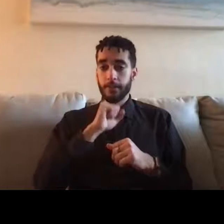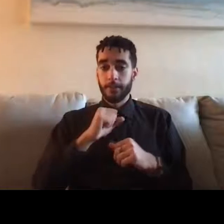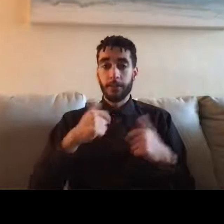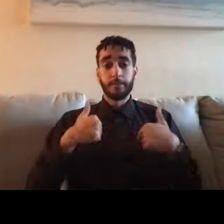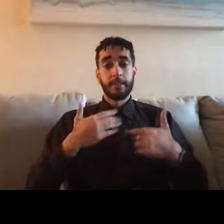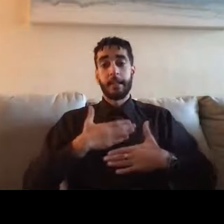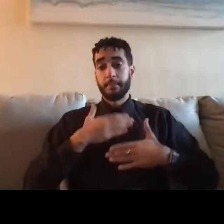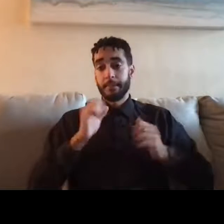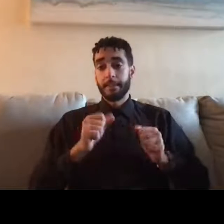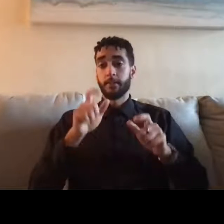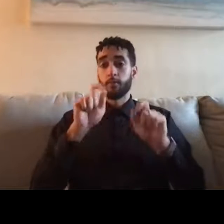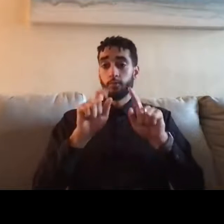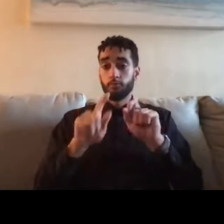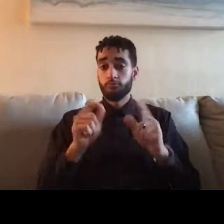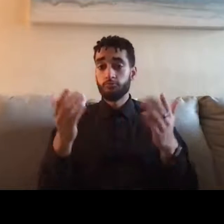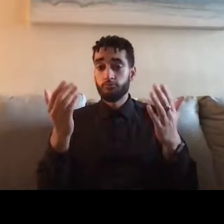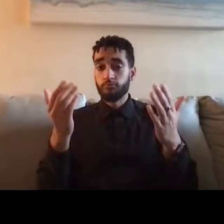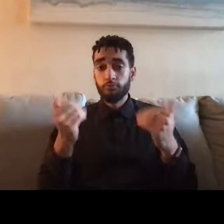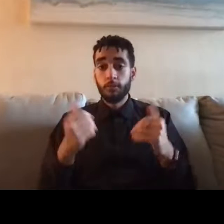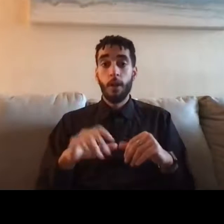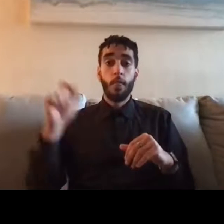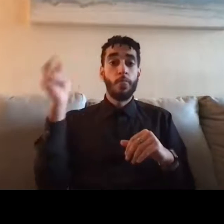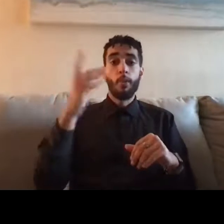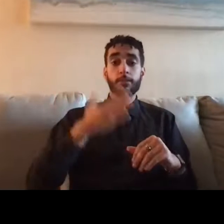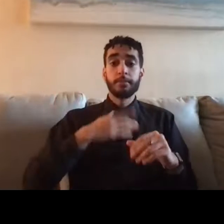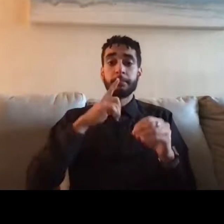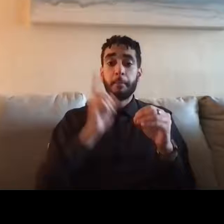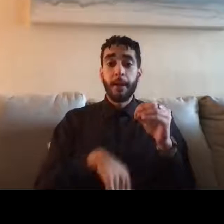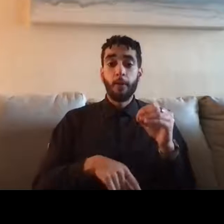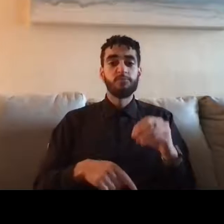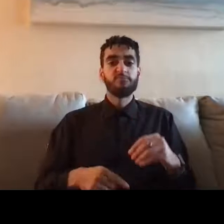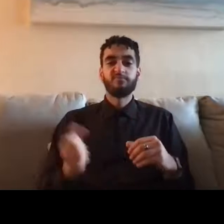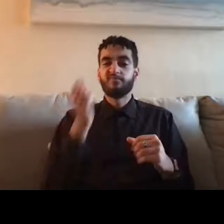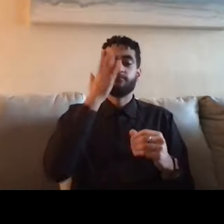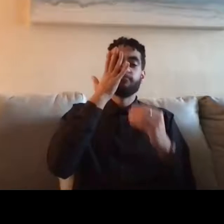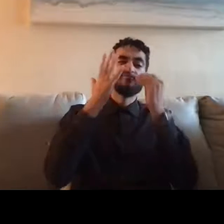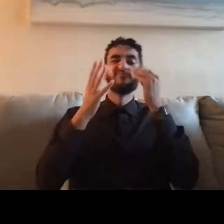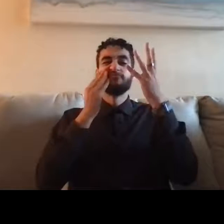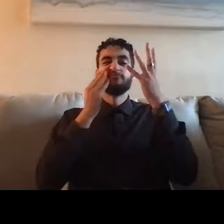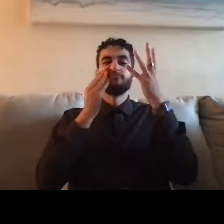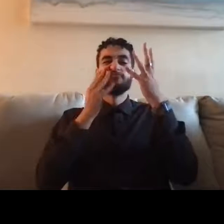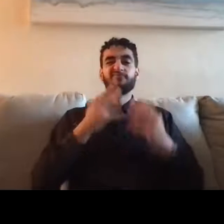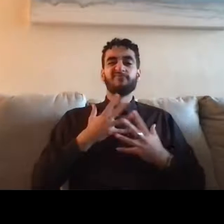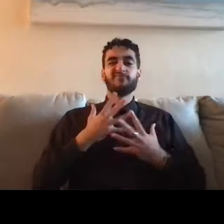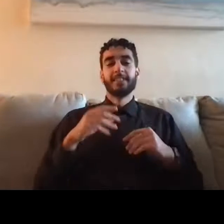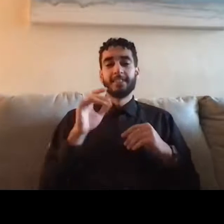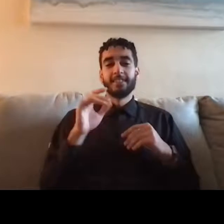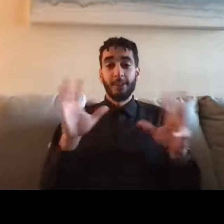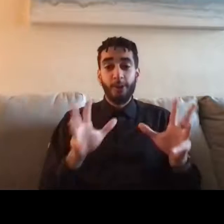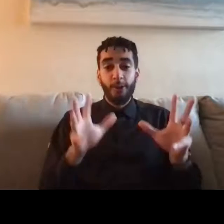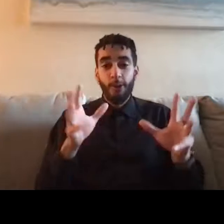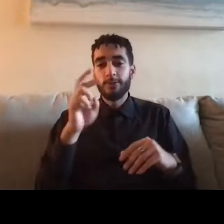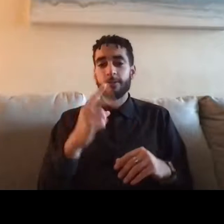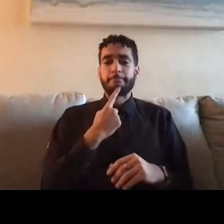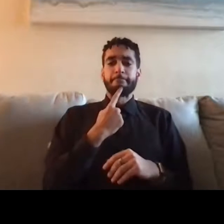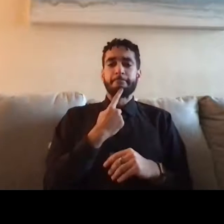couple of questions, throw some tomatoes my way, share some encouragement or disappointment in your own right, but I